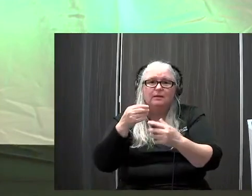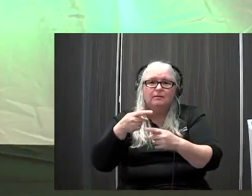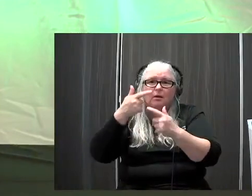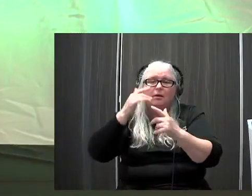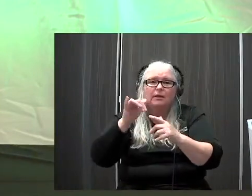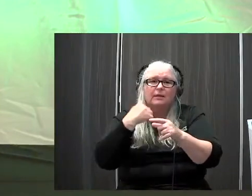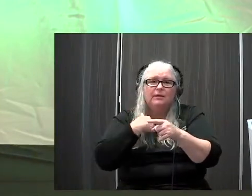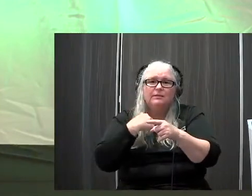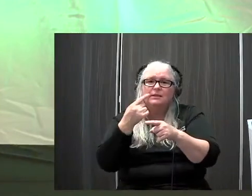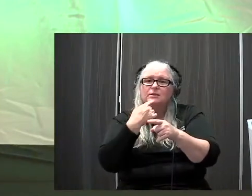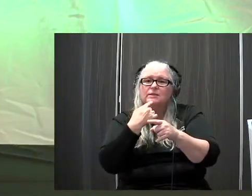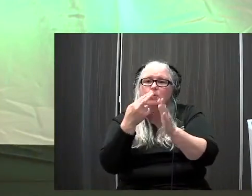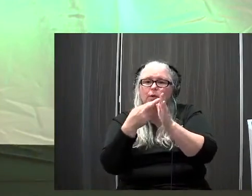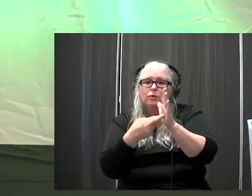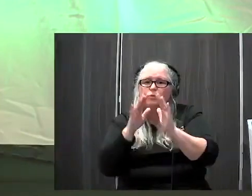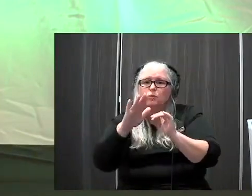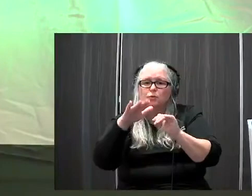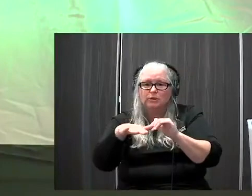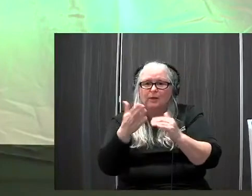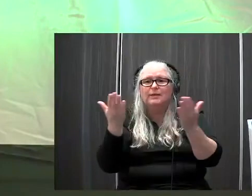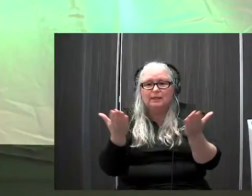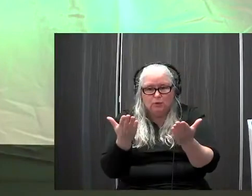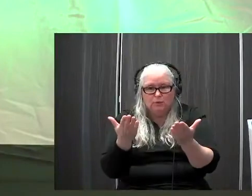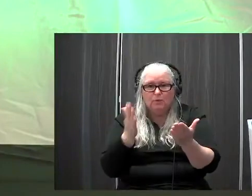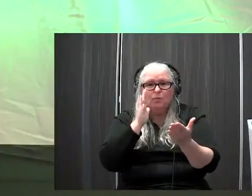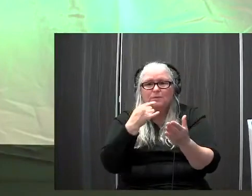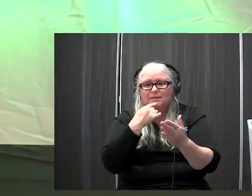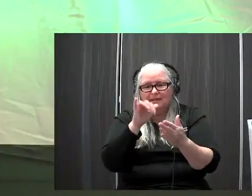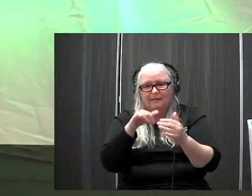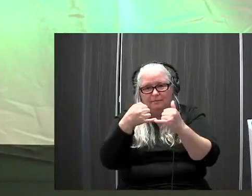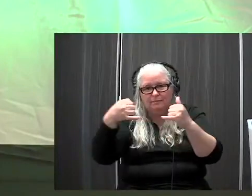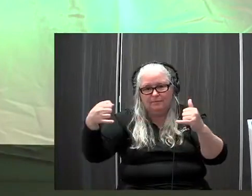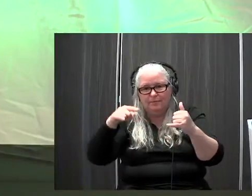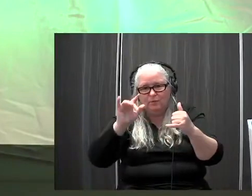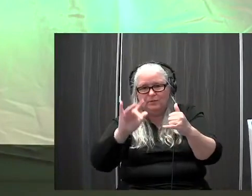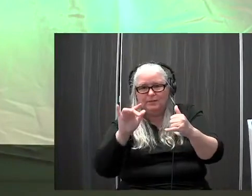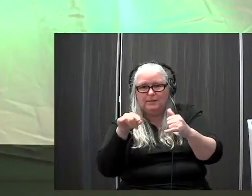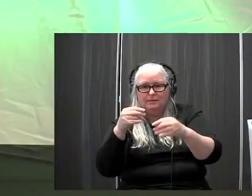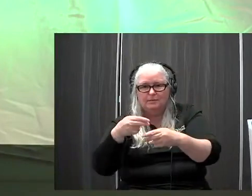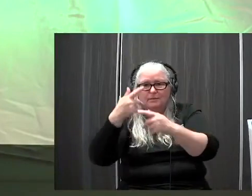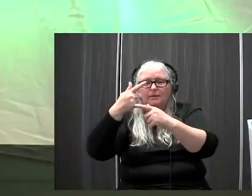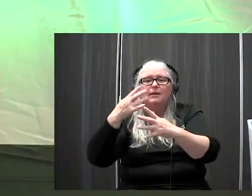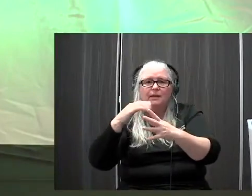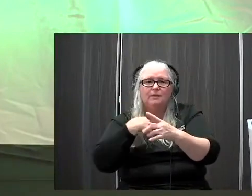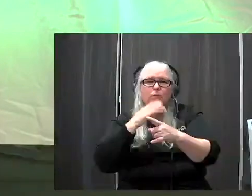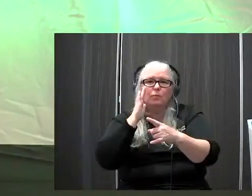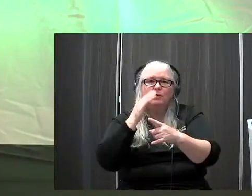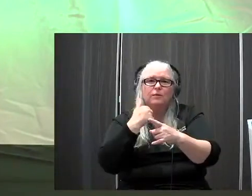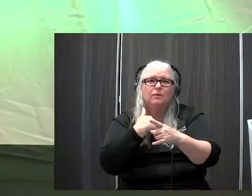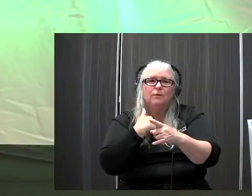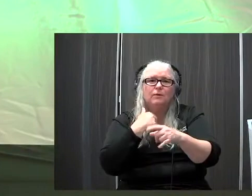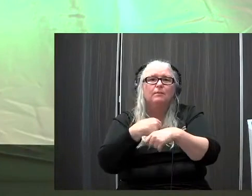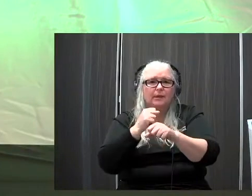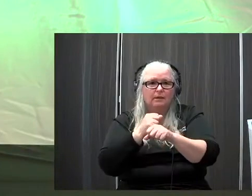Typically, register your child here. So if you look up those resources, you should be able to find that. And I think can we make that available for Yeah,